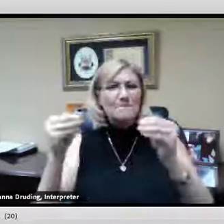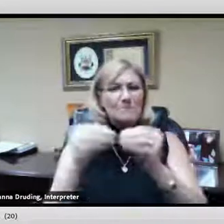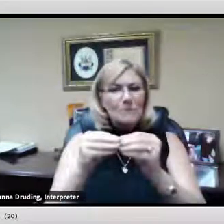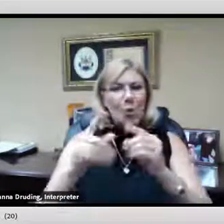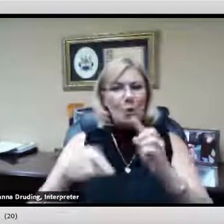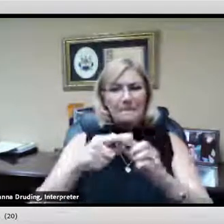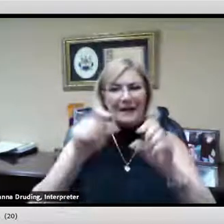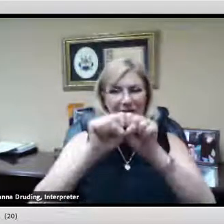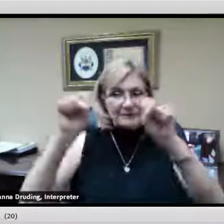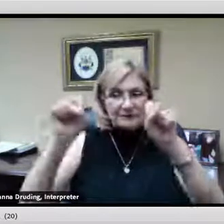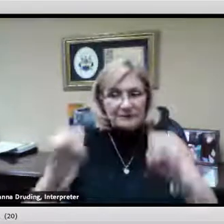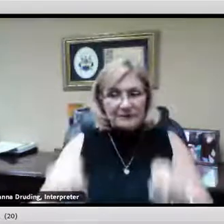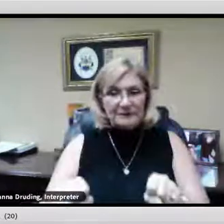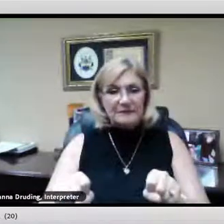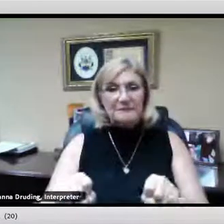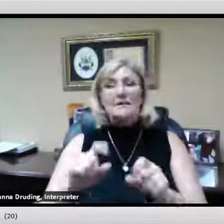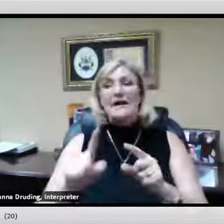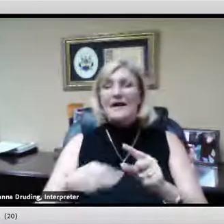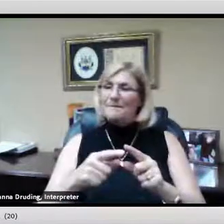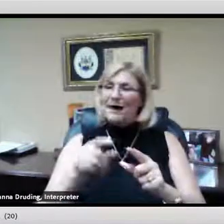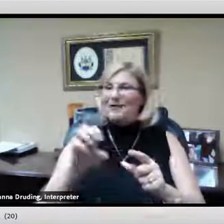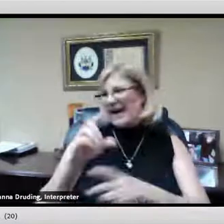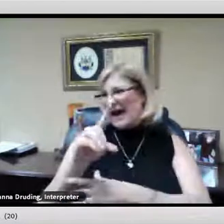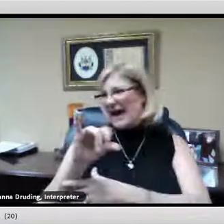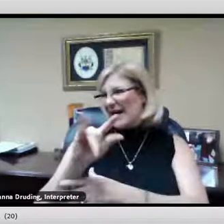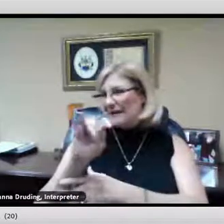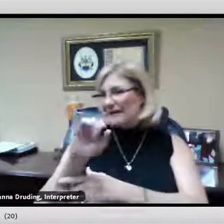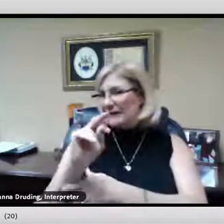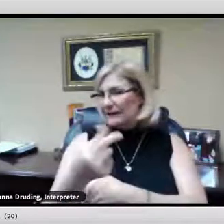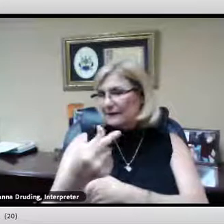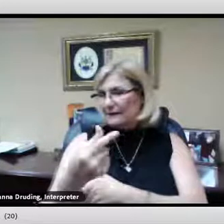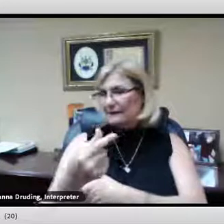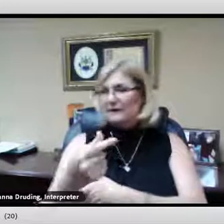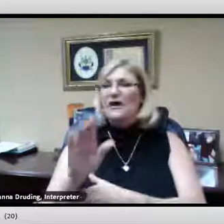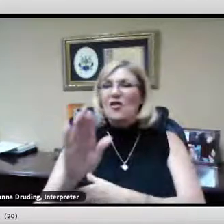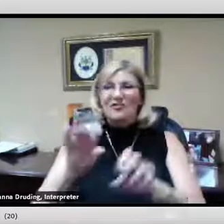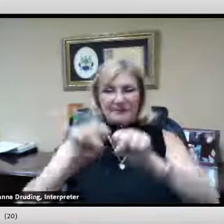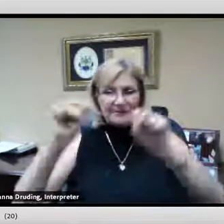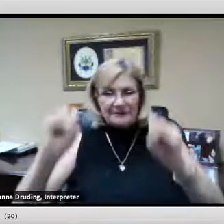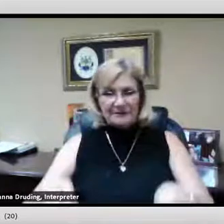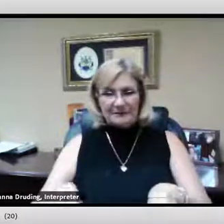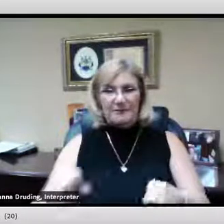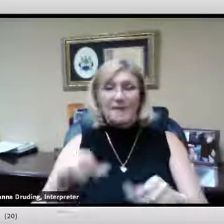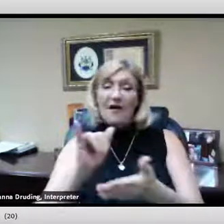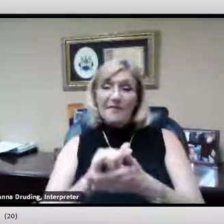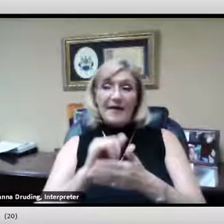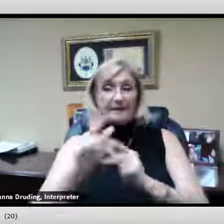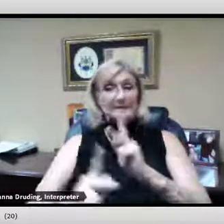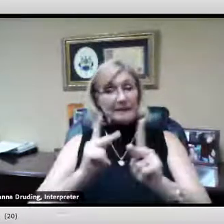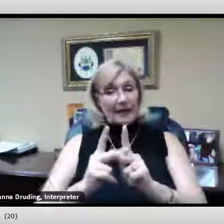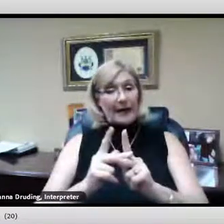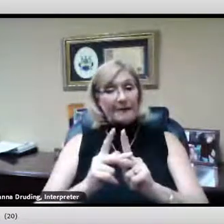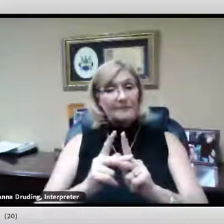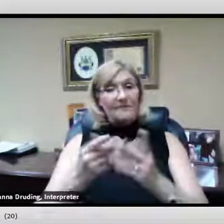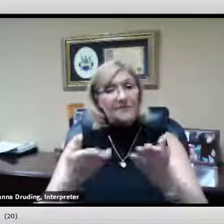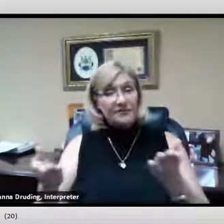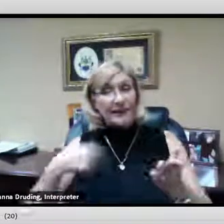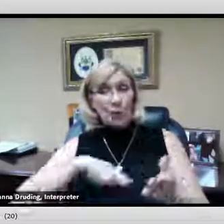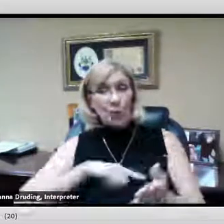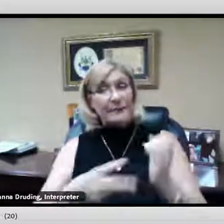came from use and editing of the system on a regular basis. That's the kind of thing we saved money